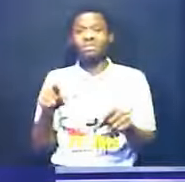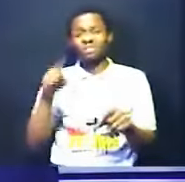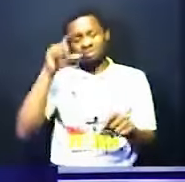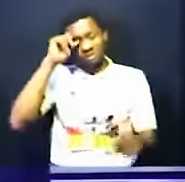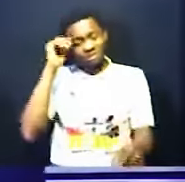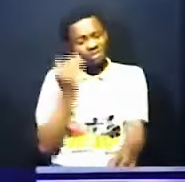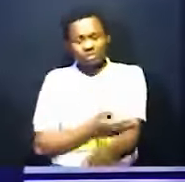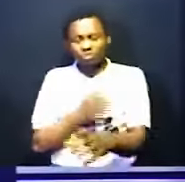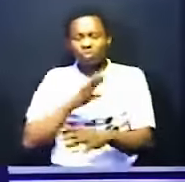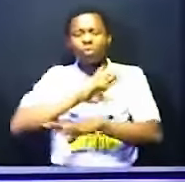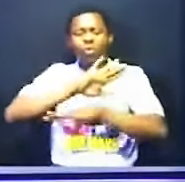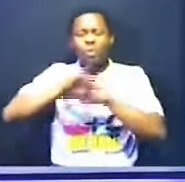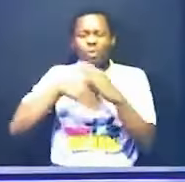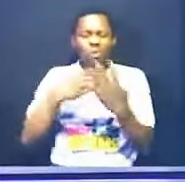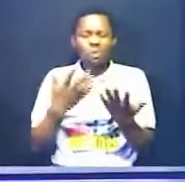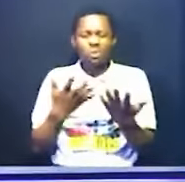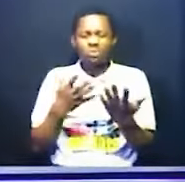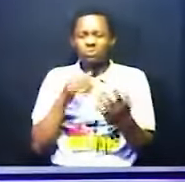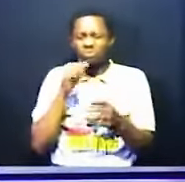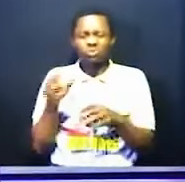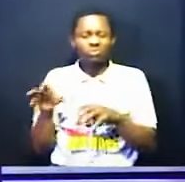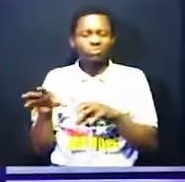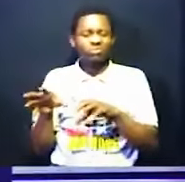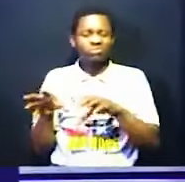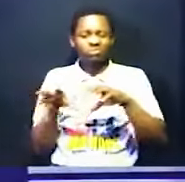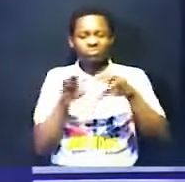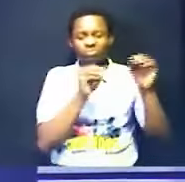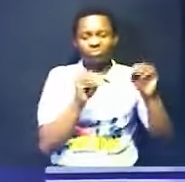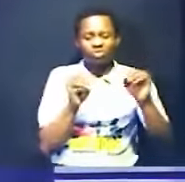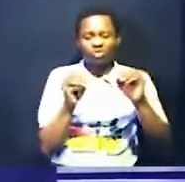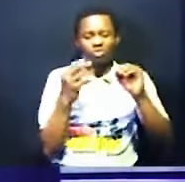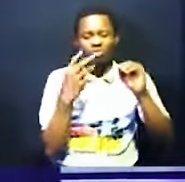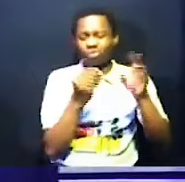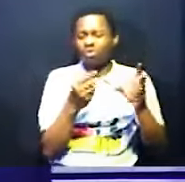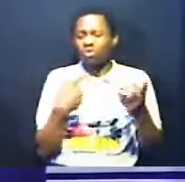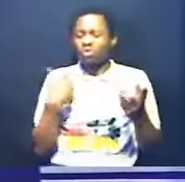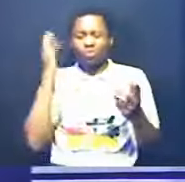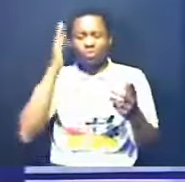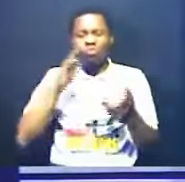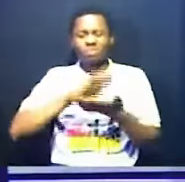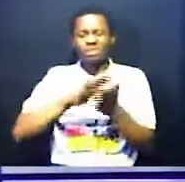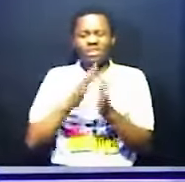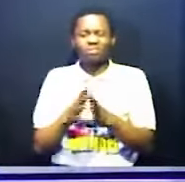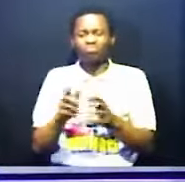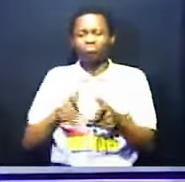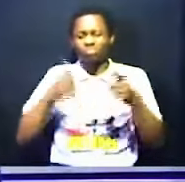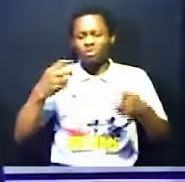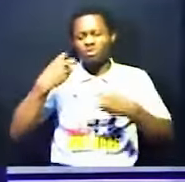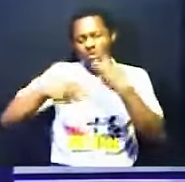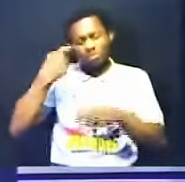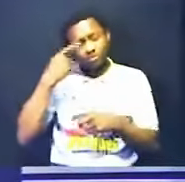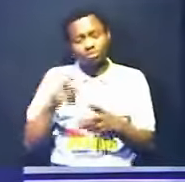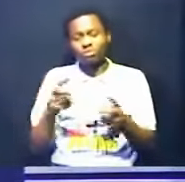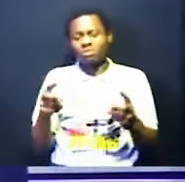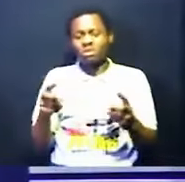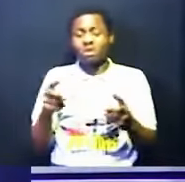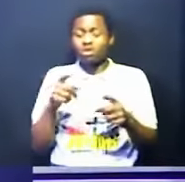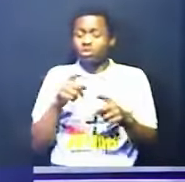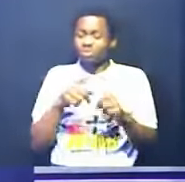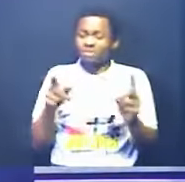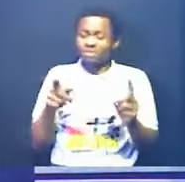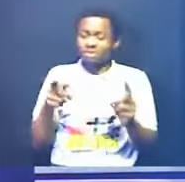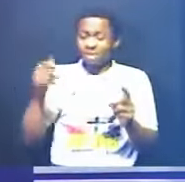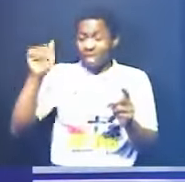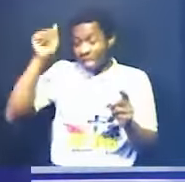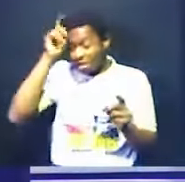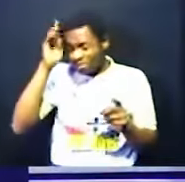go. We would only be a burden to you." Although Absalom urged him, he still refused